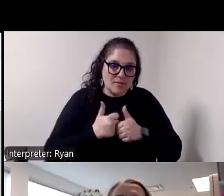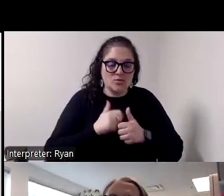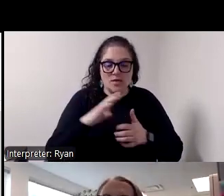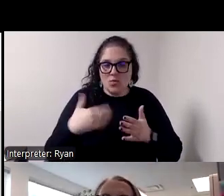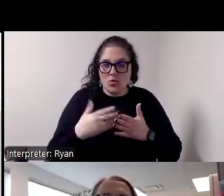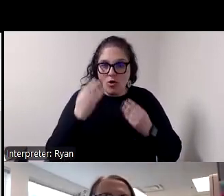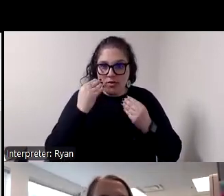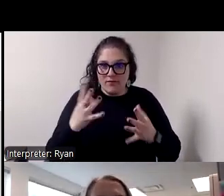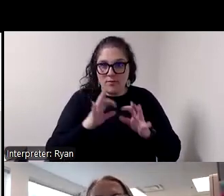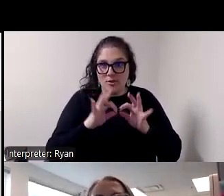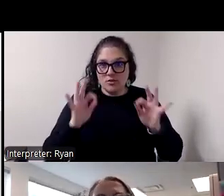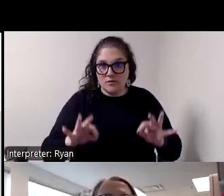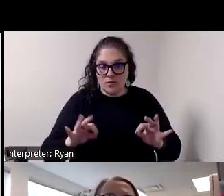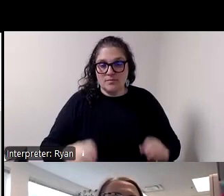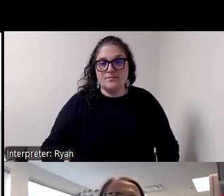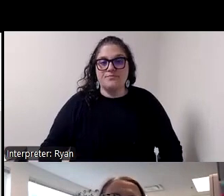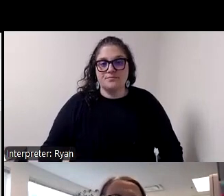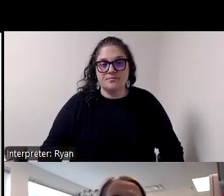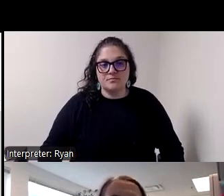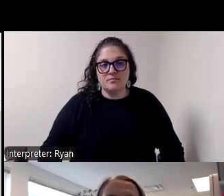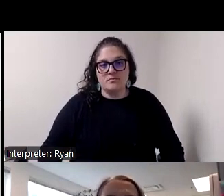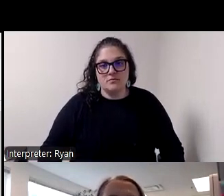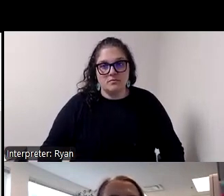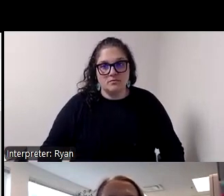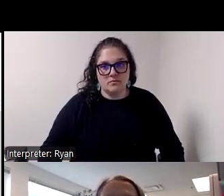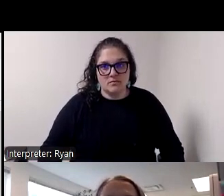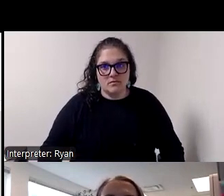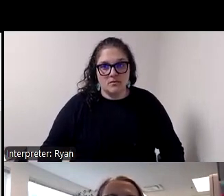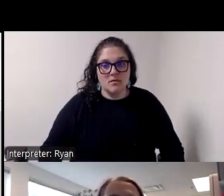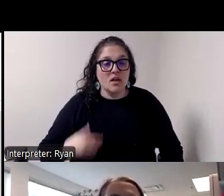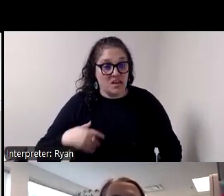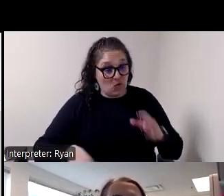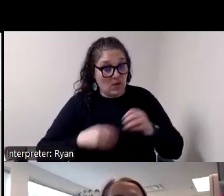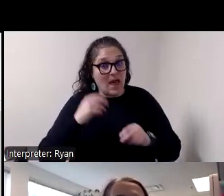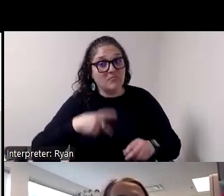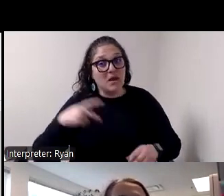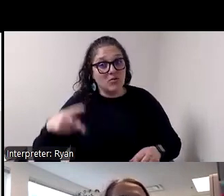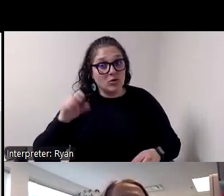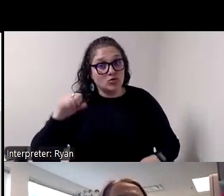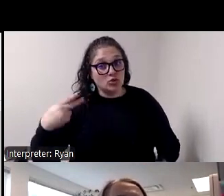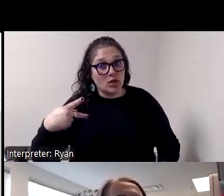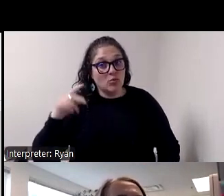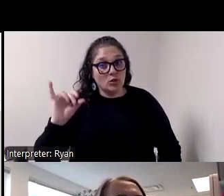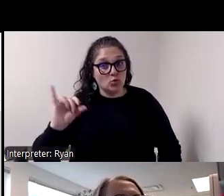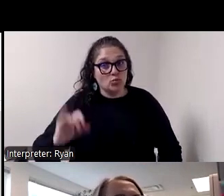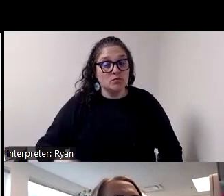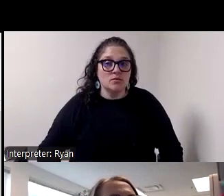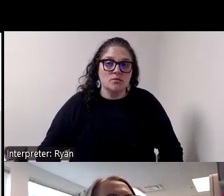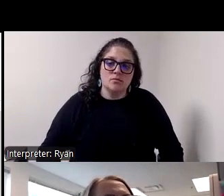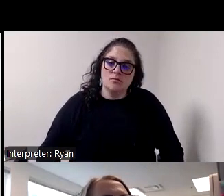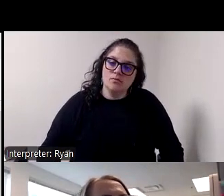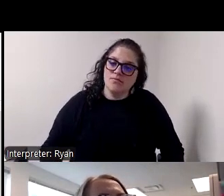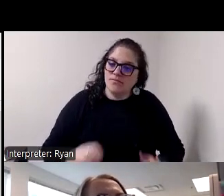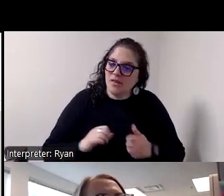with forms and resources. And I'll even see about putting this PowerPoint on SharePoint for you guys. How do you get the screen